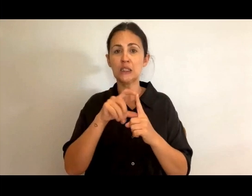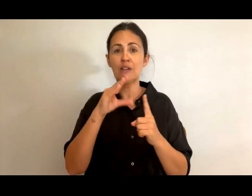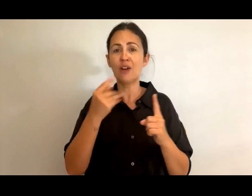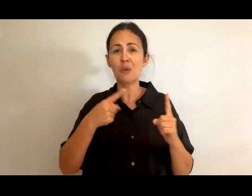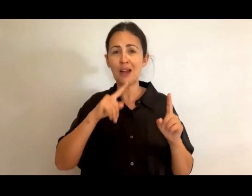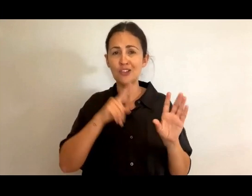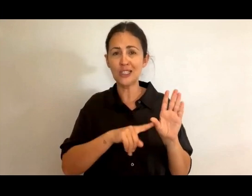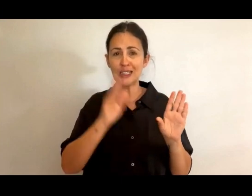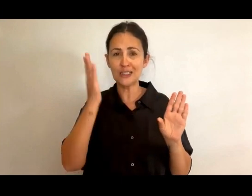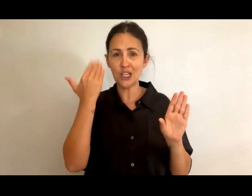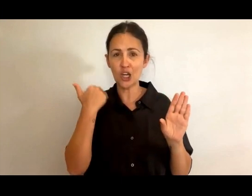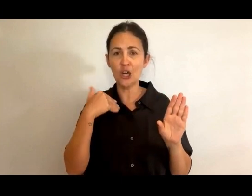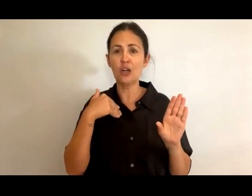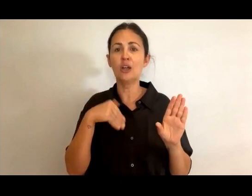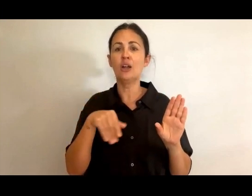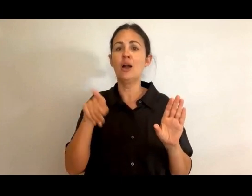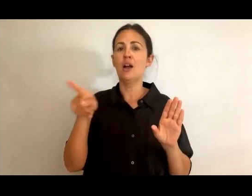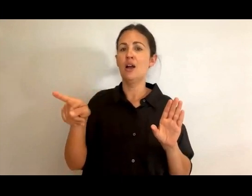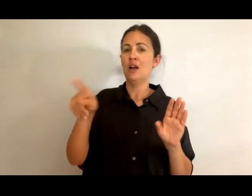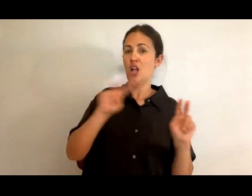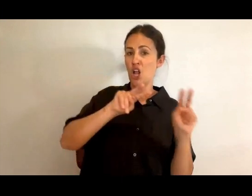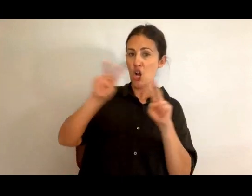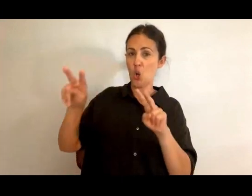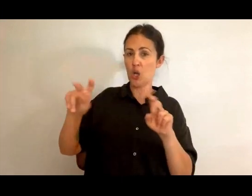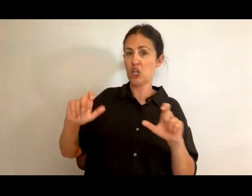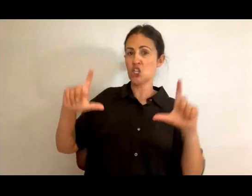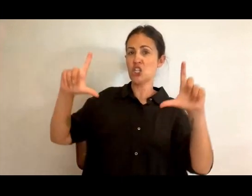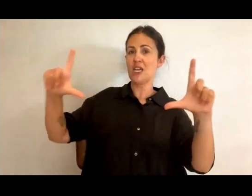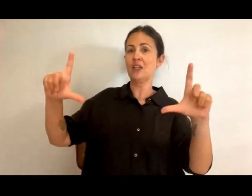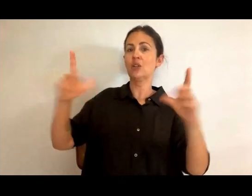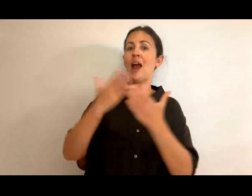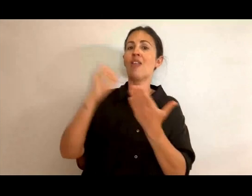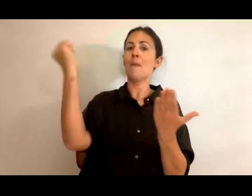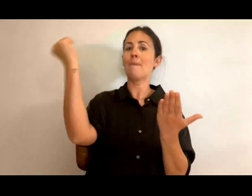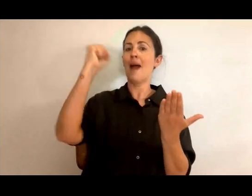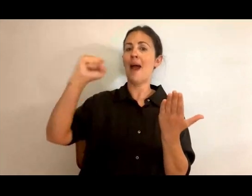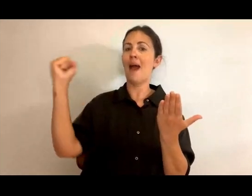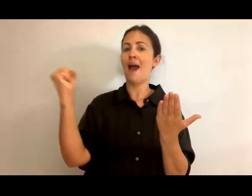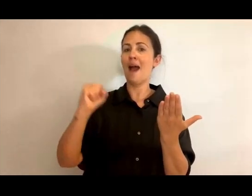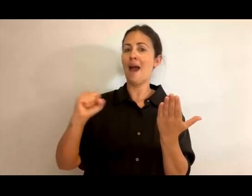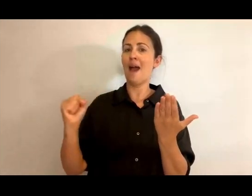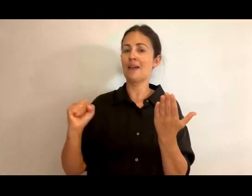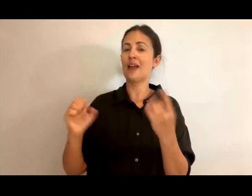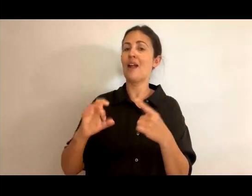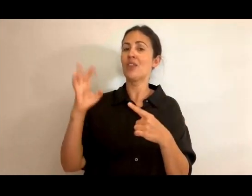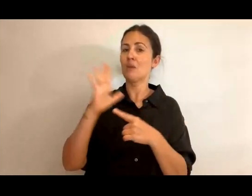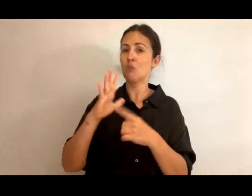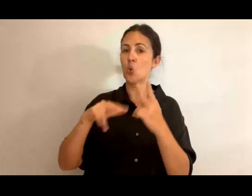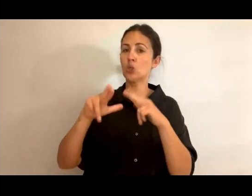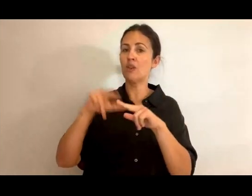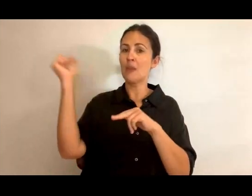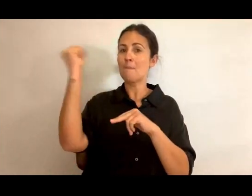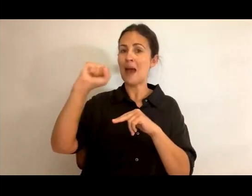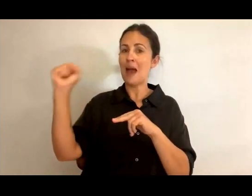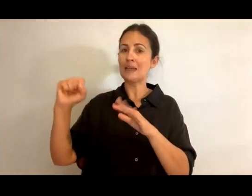was a great launching place to look at the mark making of that area and the signifiers of that country, and we developed